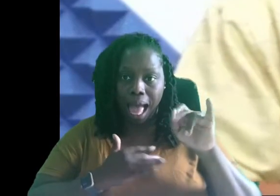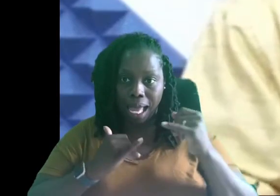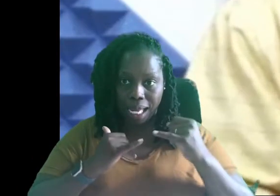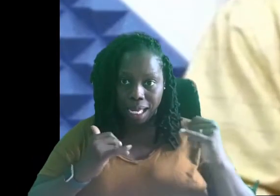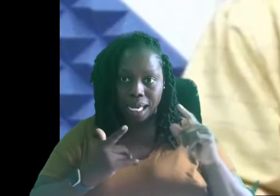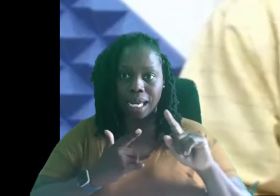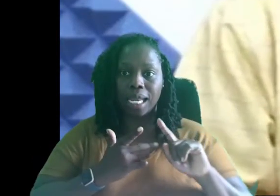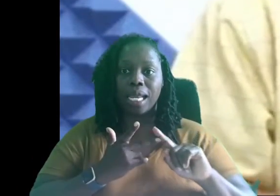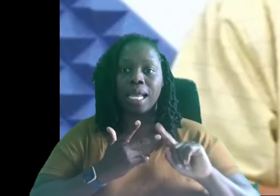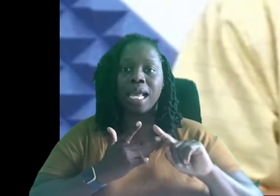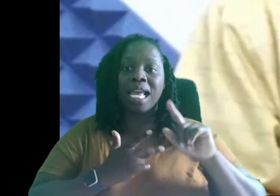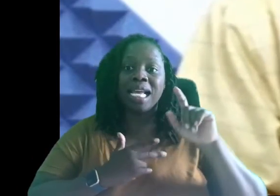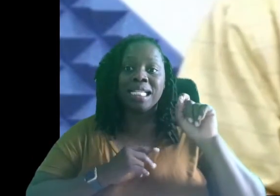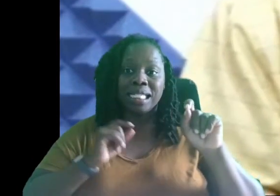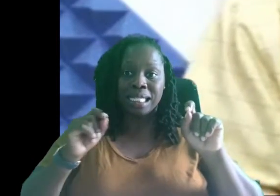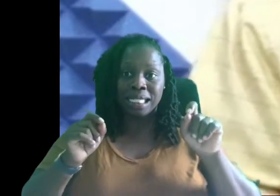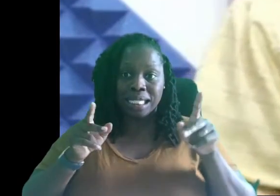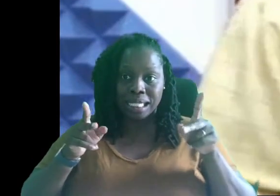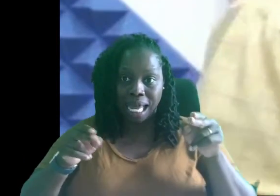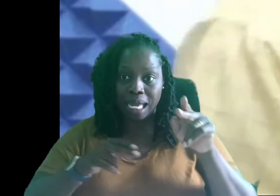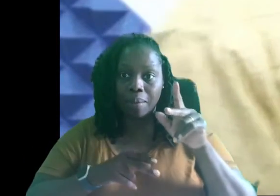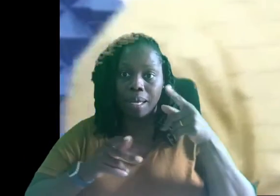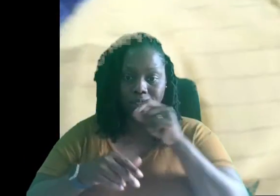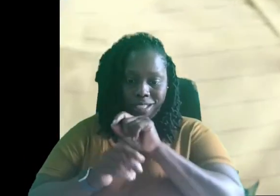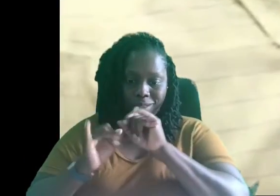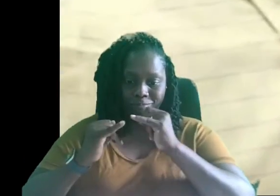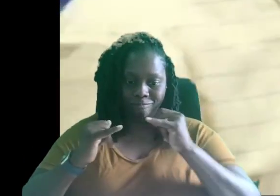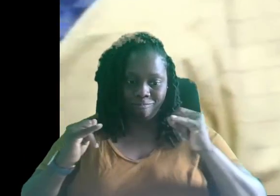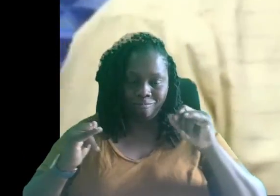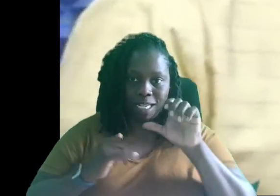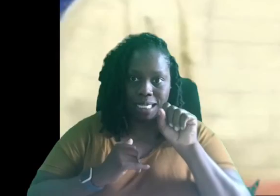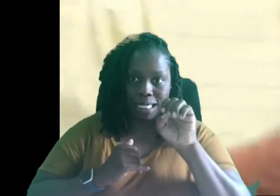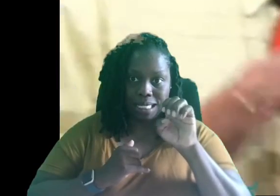plane, segment, ray, and these